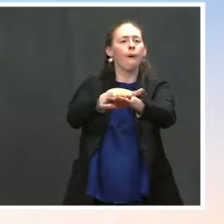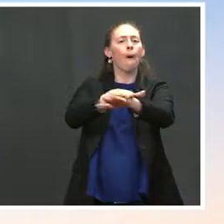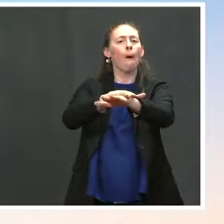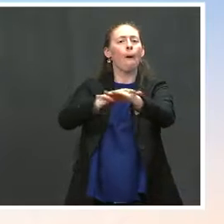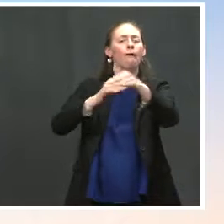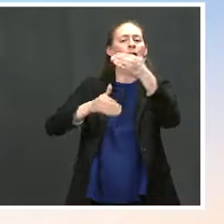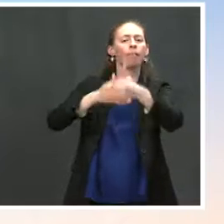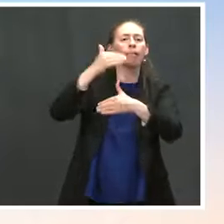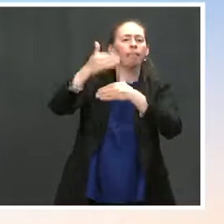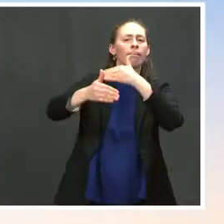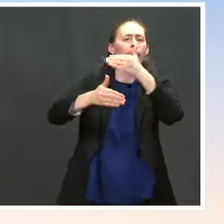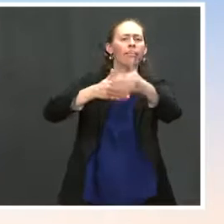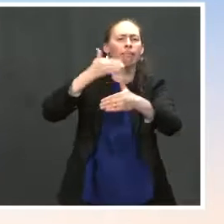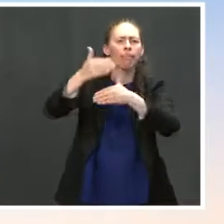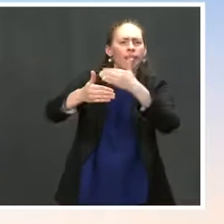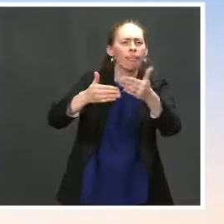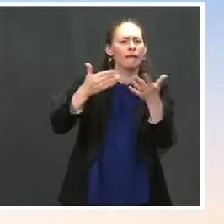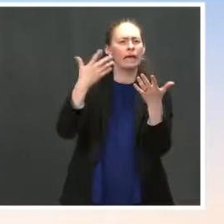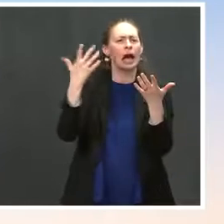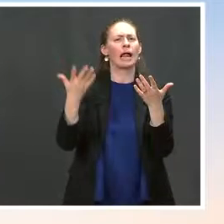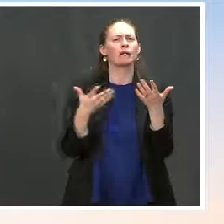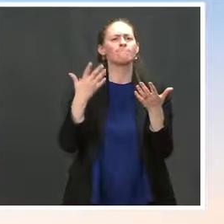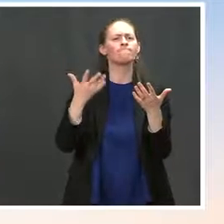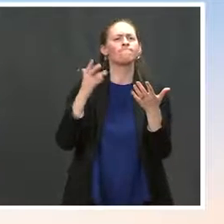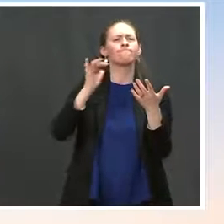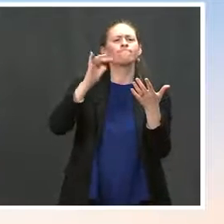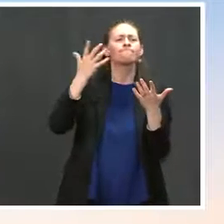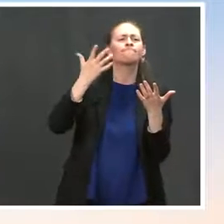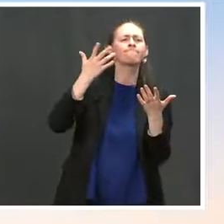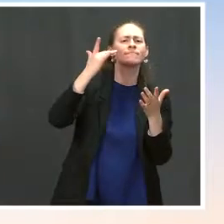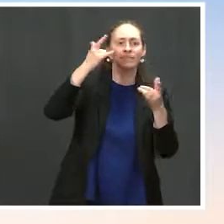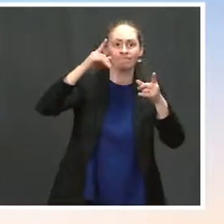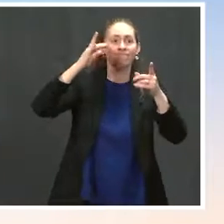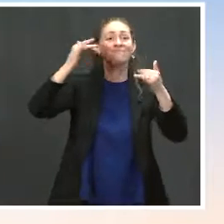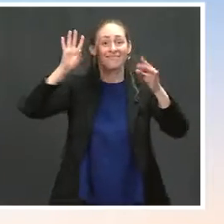about the industry innovation, but getting the